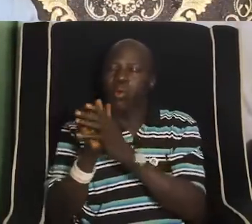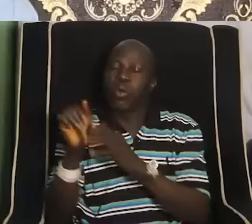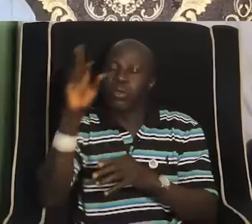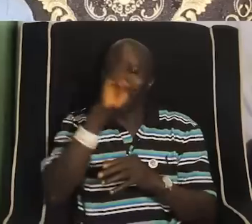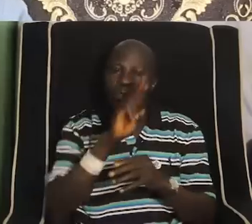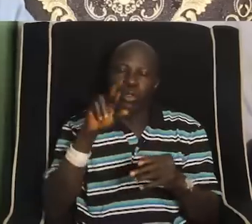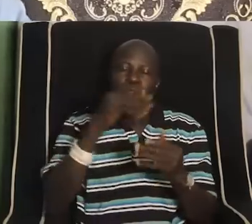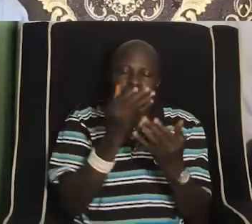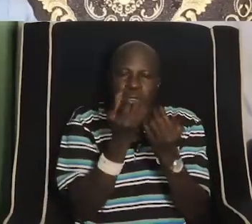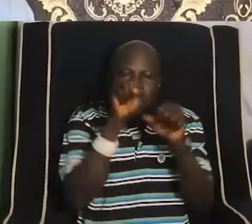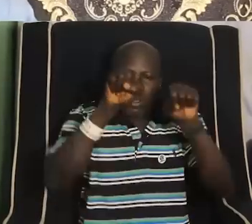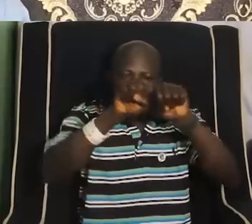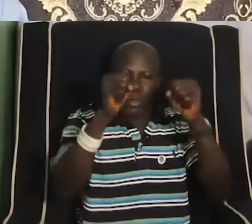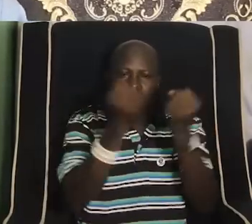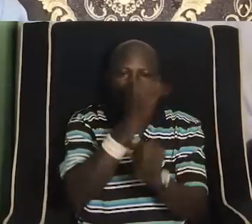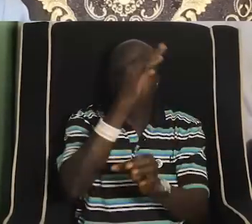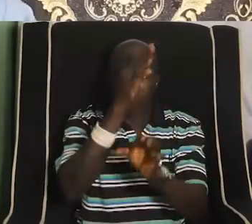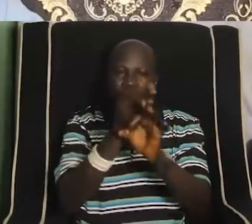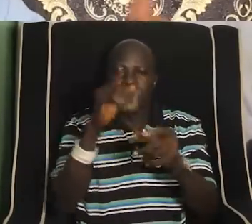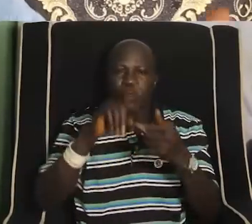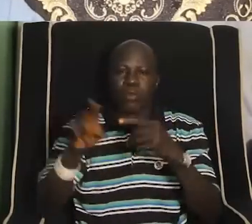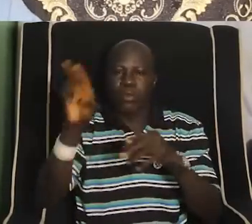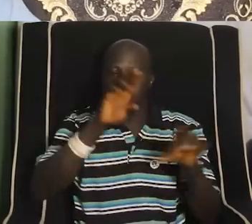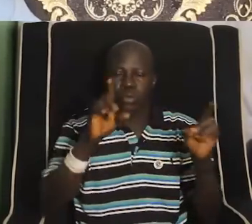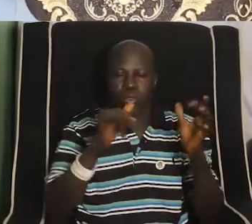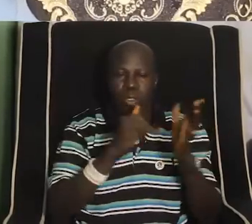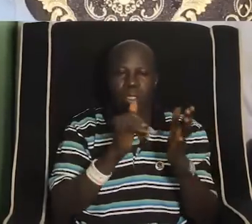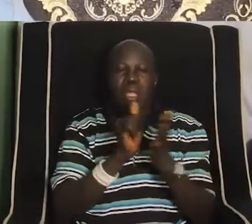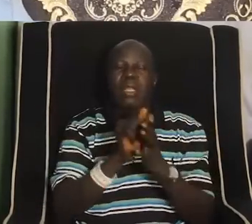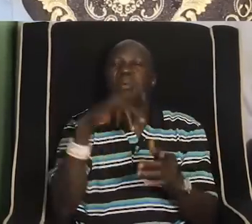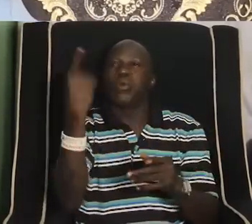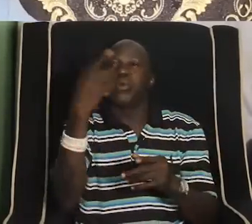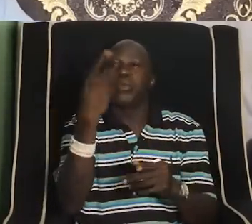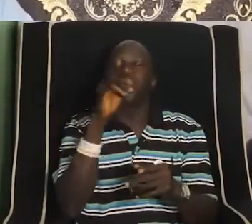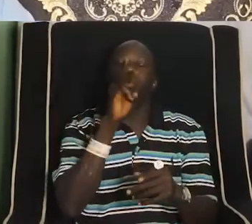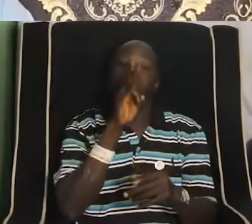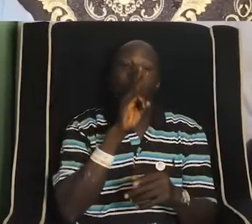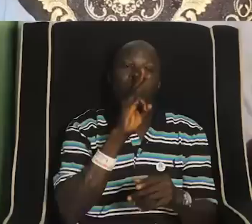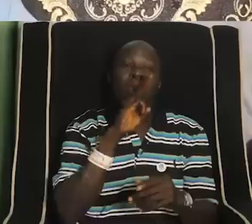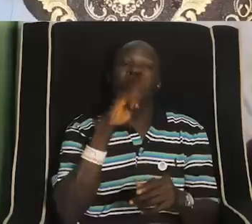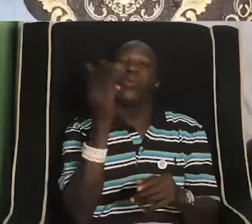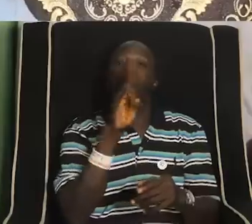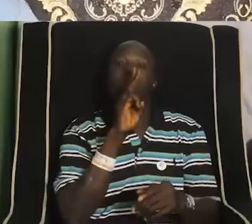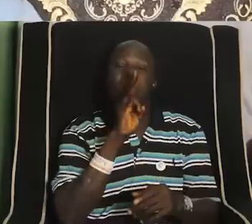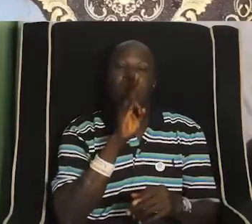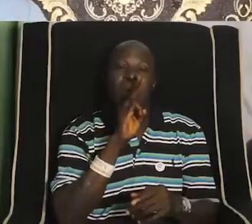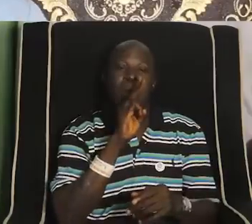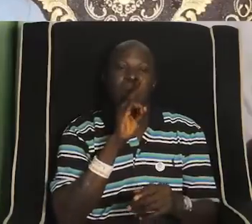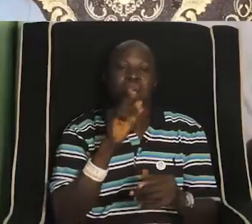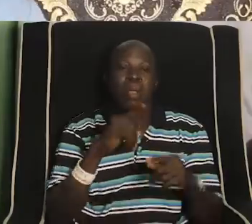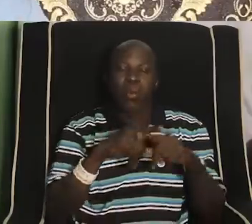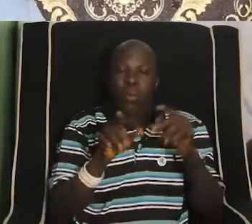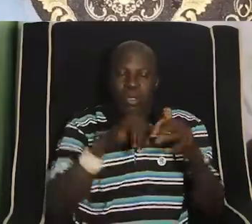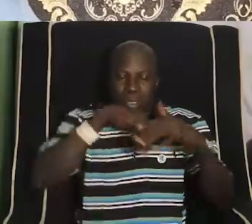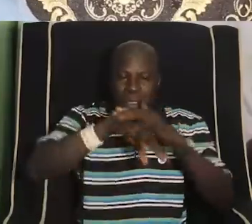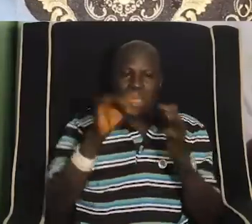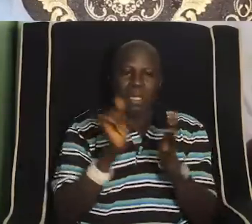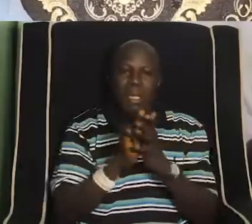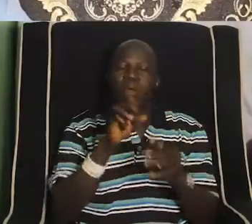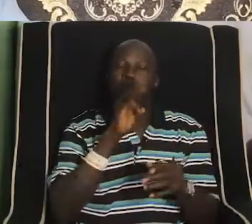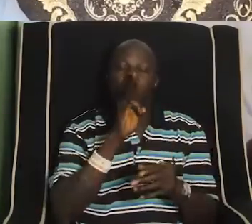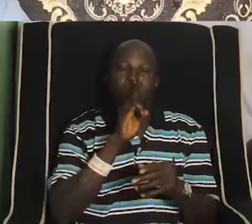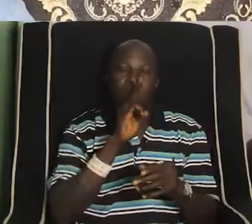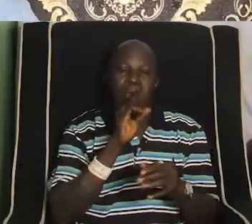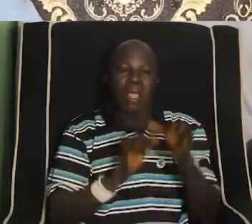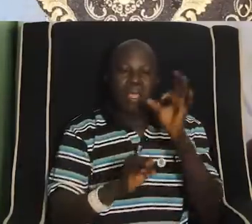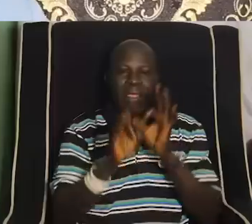gbagbo. We need symbol of faith. Ke la ma ti se. O je mo pe omi ma ni. You know that is water. Omi ma ni. Is water. Sugbon ninu omi na. But in that